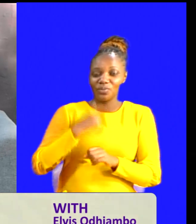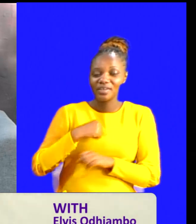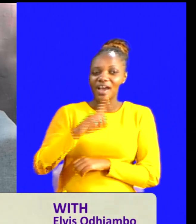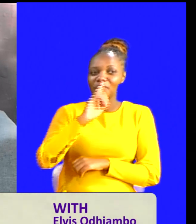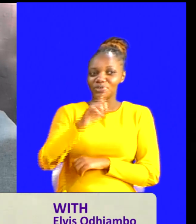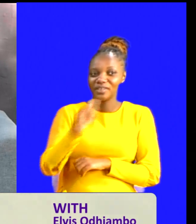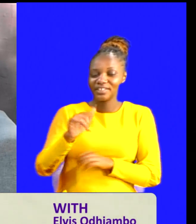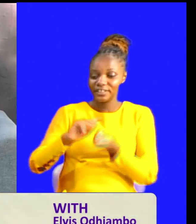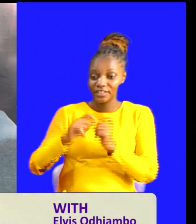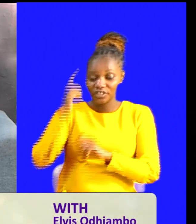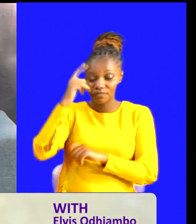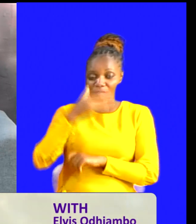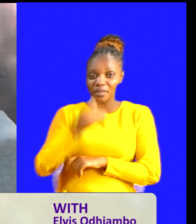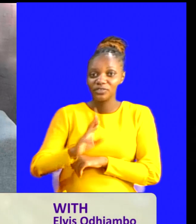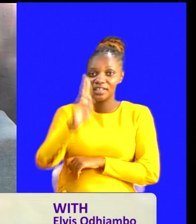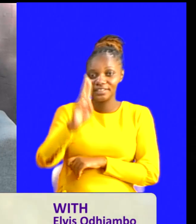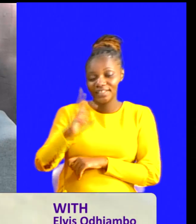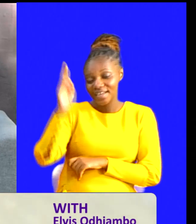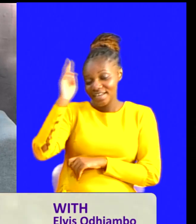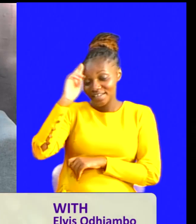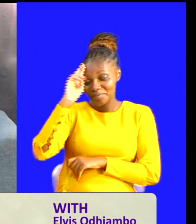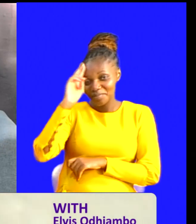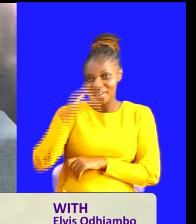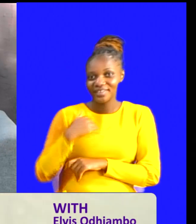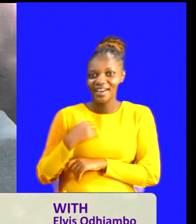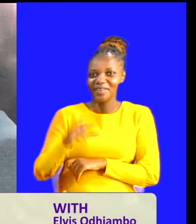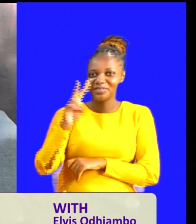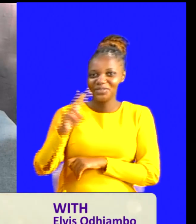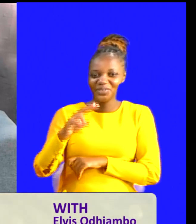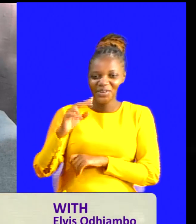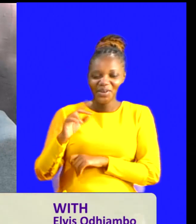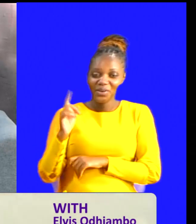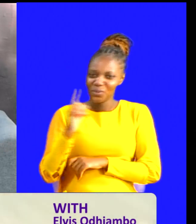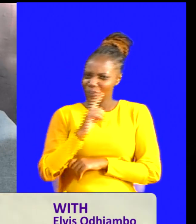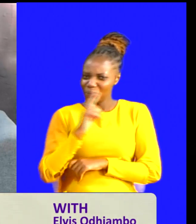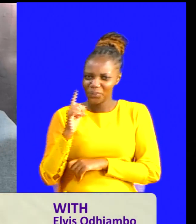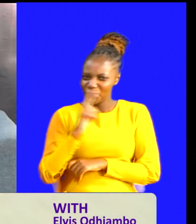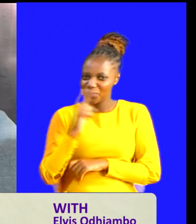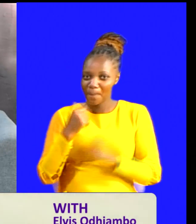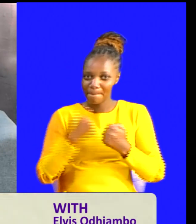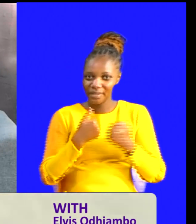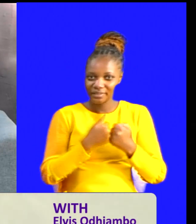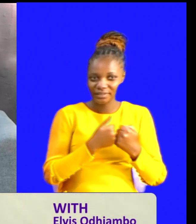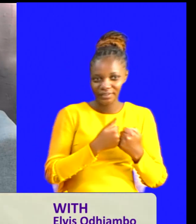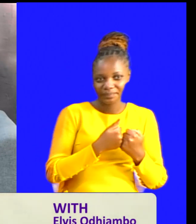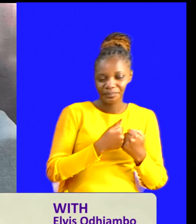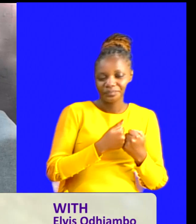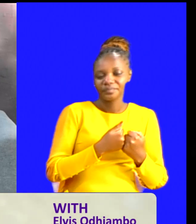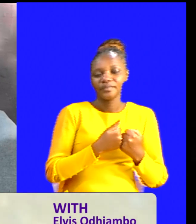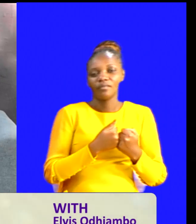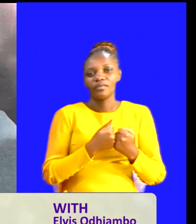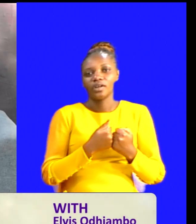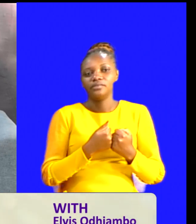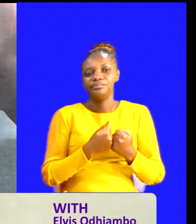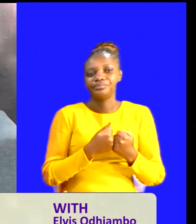for United. Remember, they are facing two tough fixtures. Carabao Cup against Crystal Palace tomorrow, and then